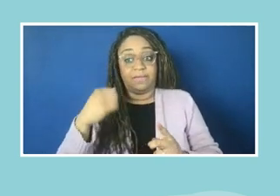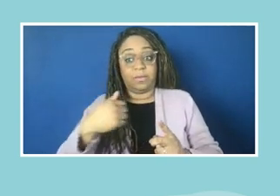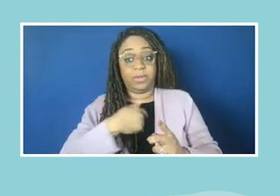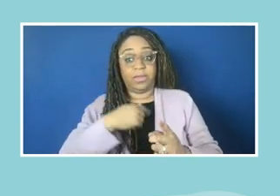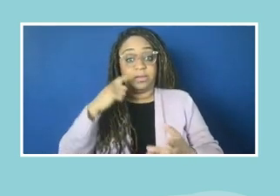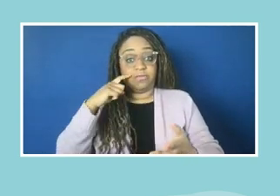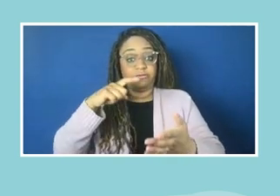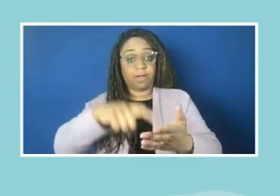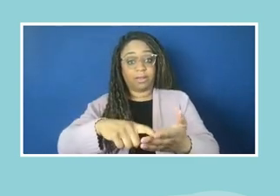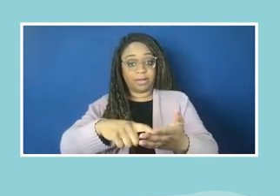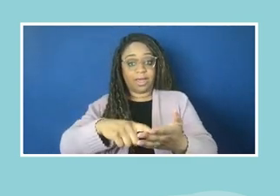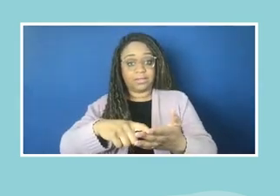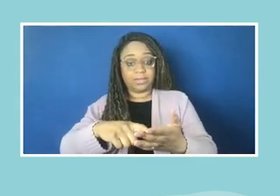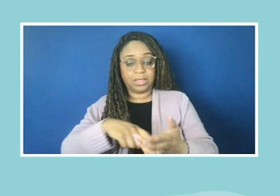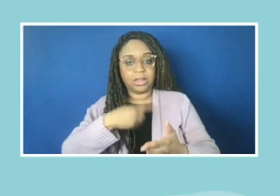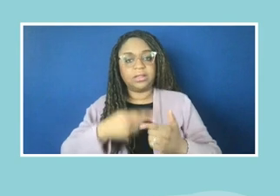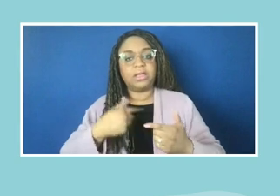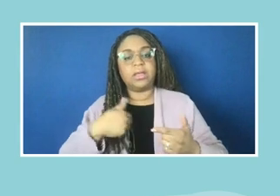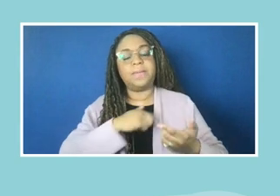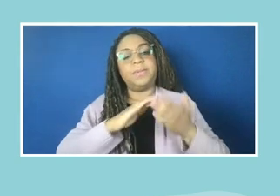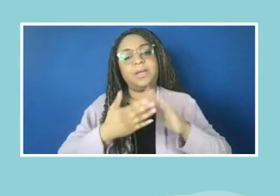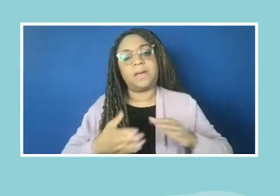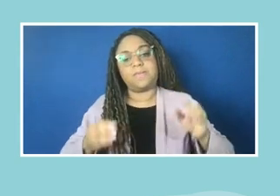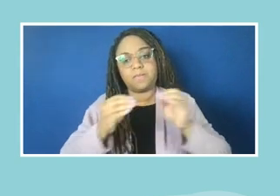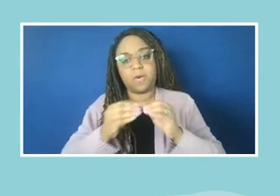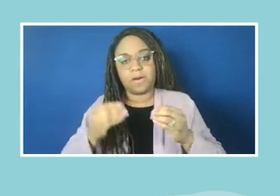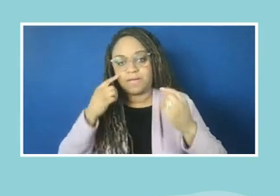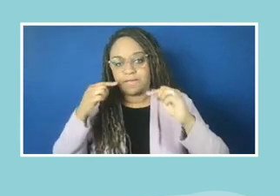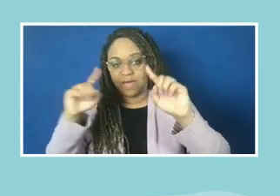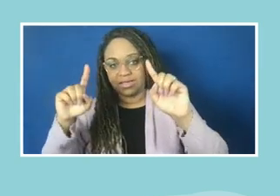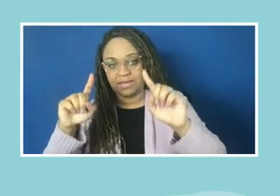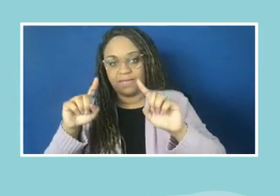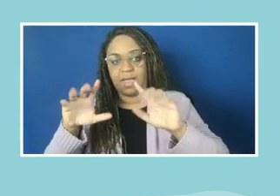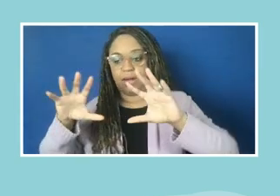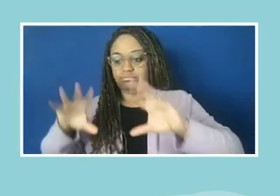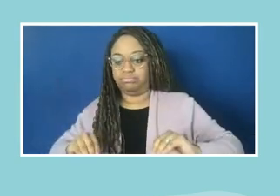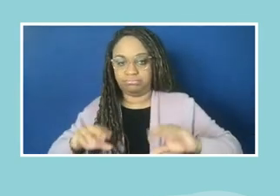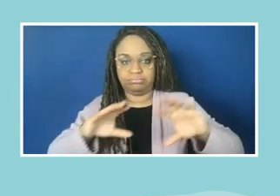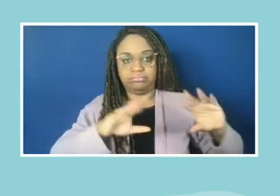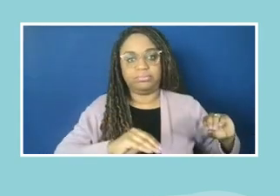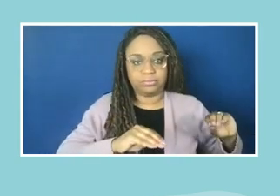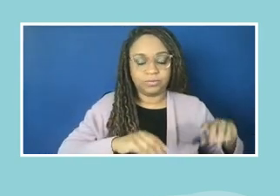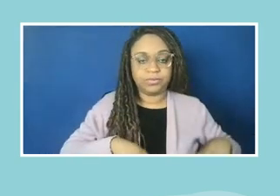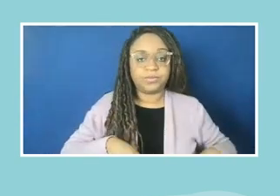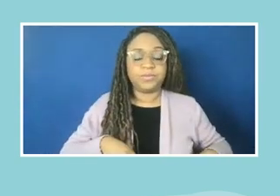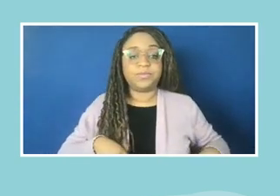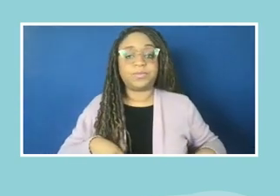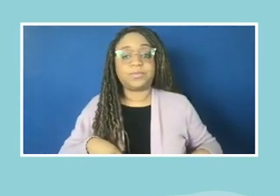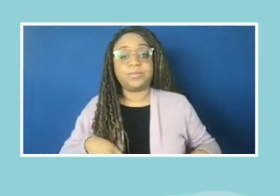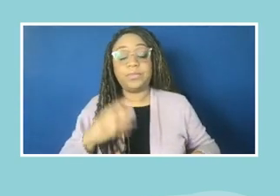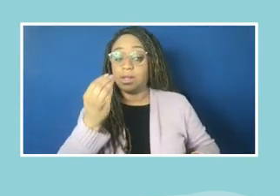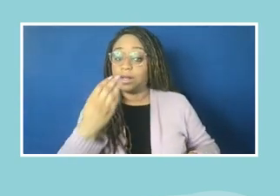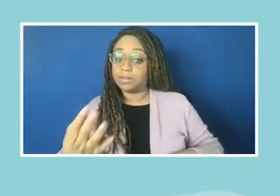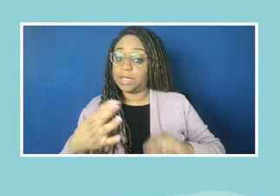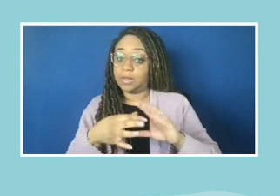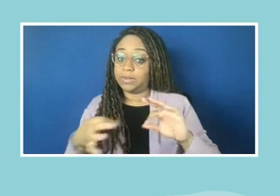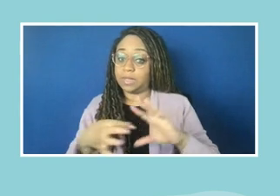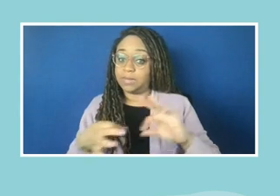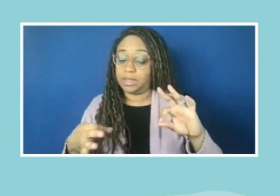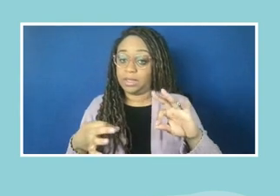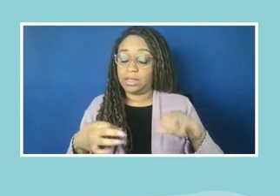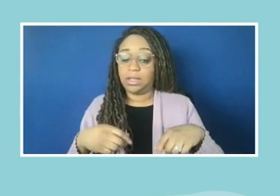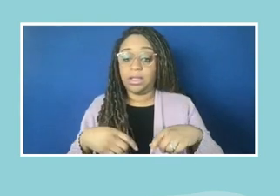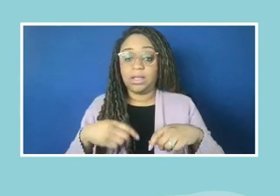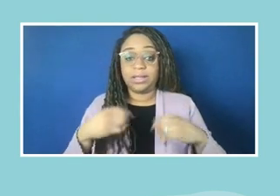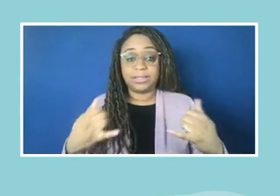that will make us a lot more effective in what it is we do. And I'm going to tell you something. When you look at how the fascists operate in this day and